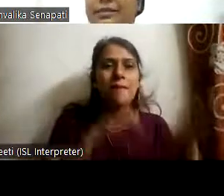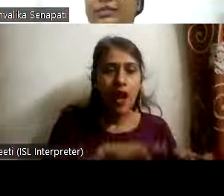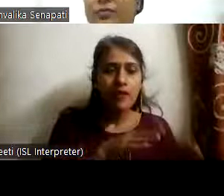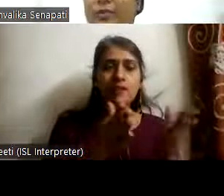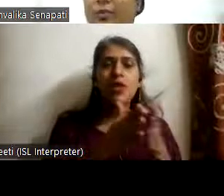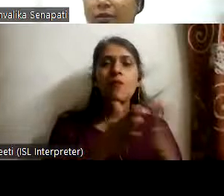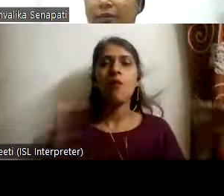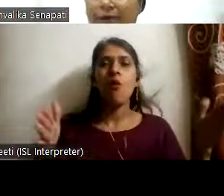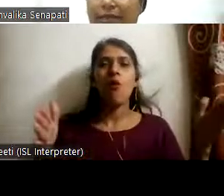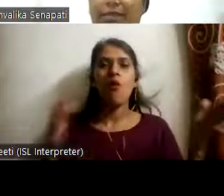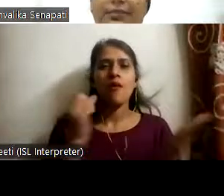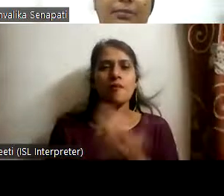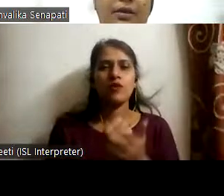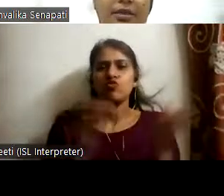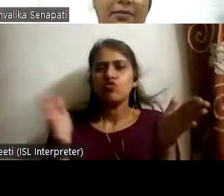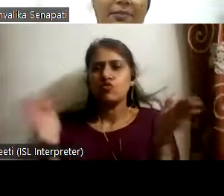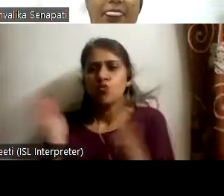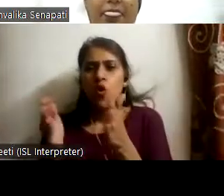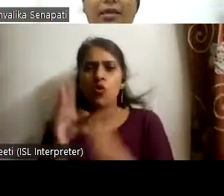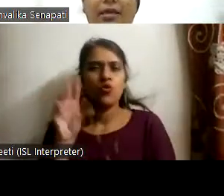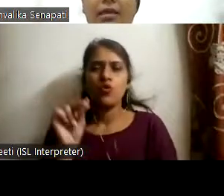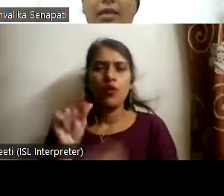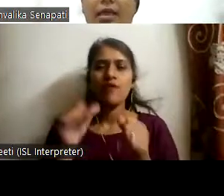space needs to be broader for an accessible parking.